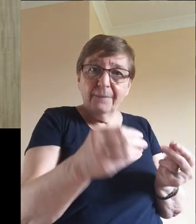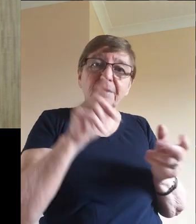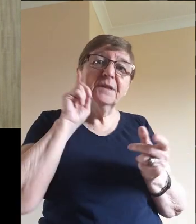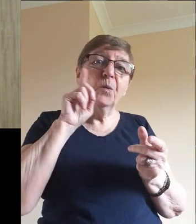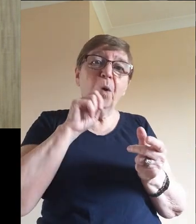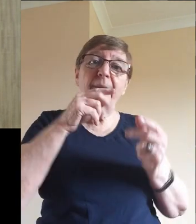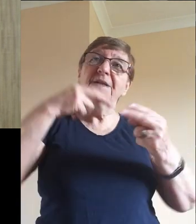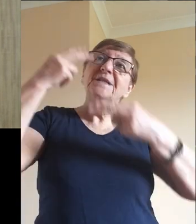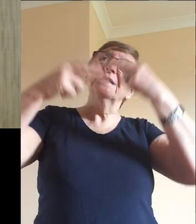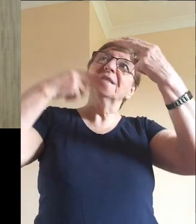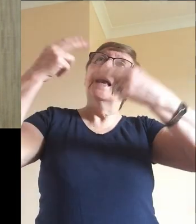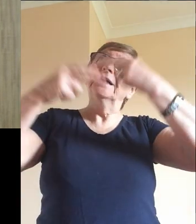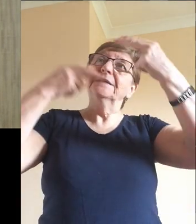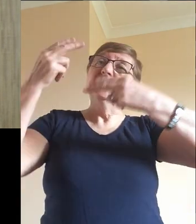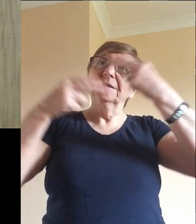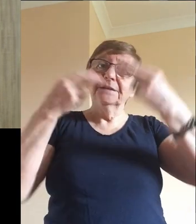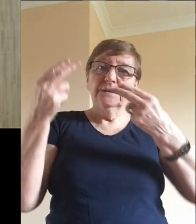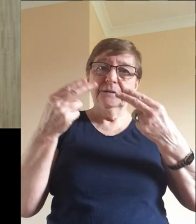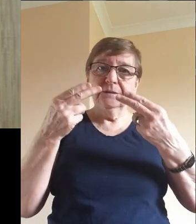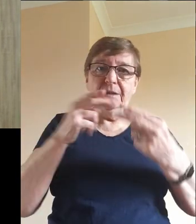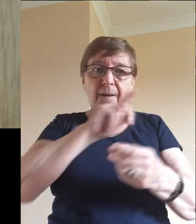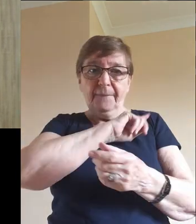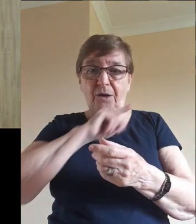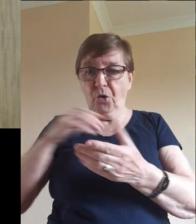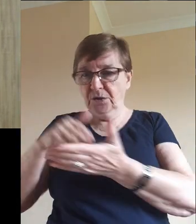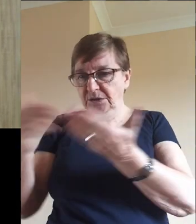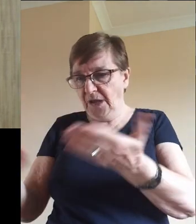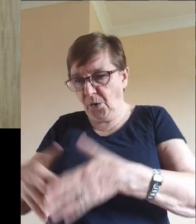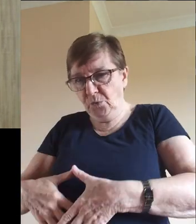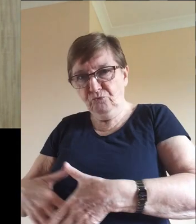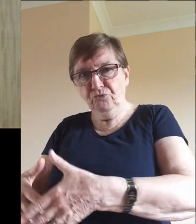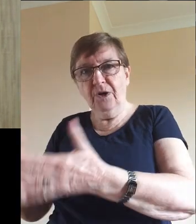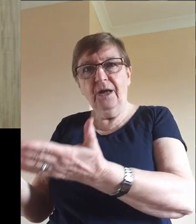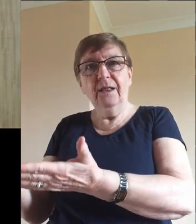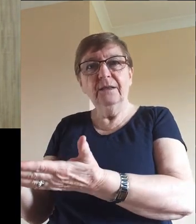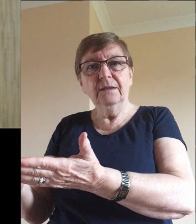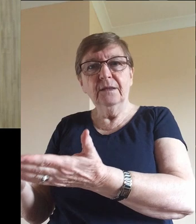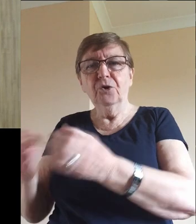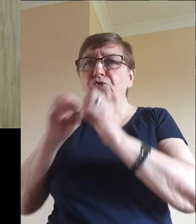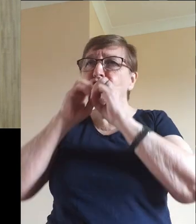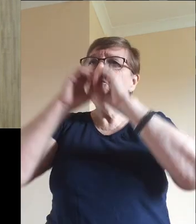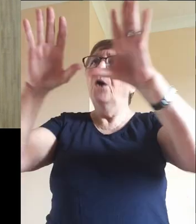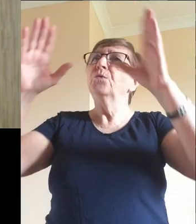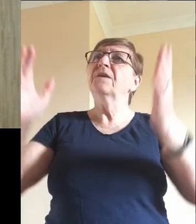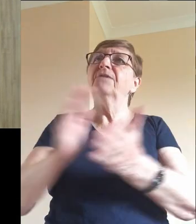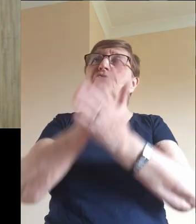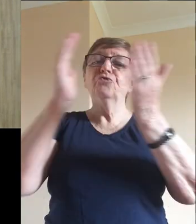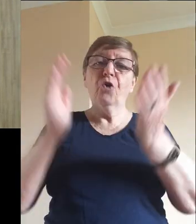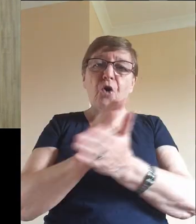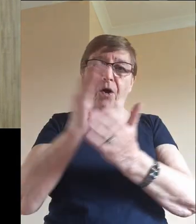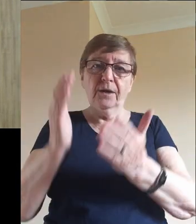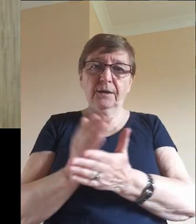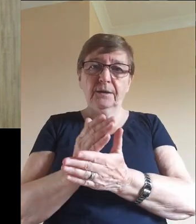sings, verse 1 of Isaiah 54. She bursts into song and shouts for joy